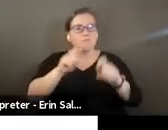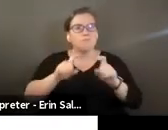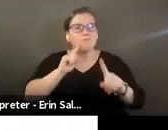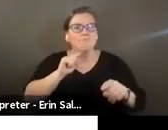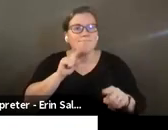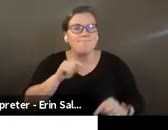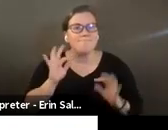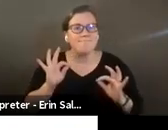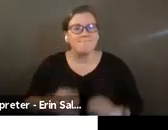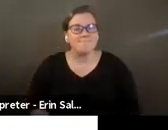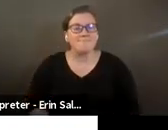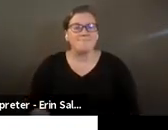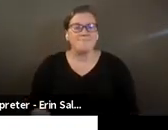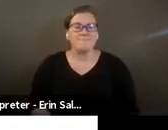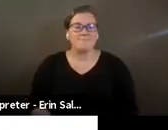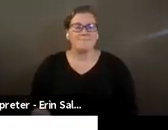questions.